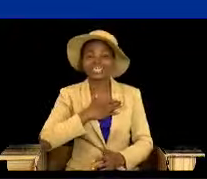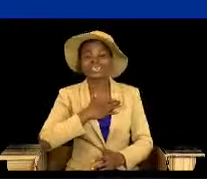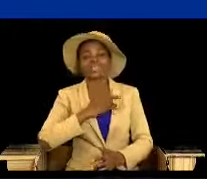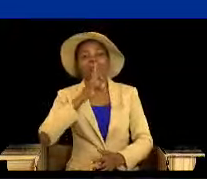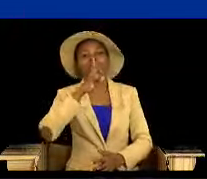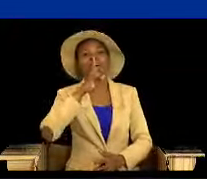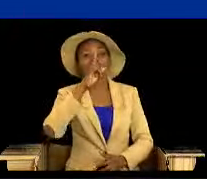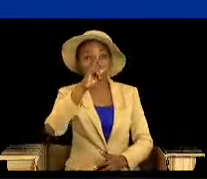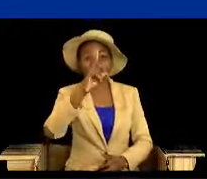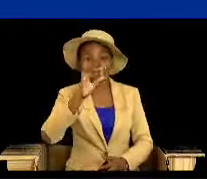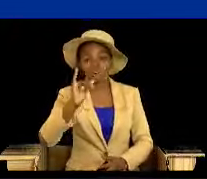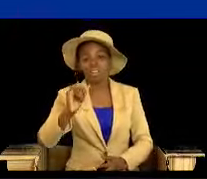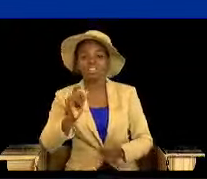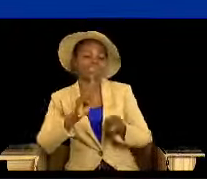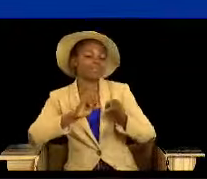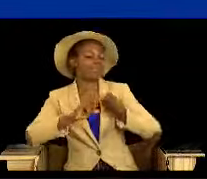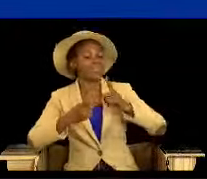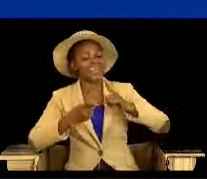he is